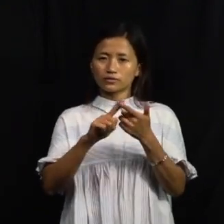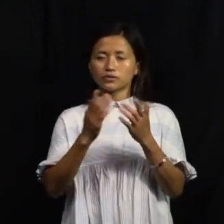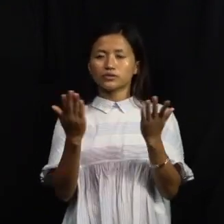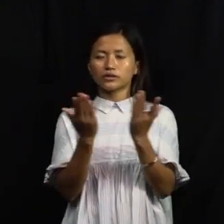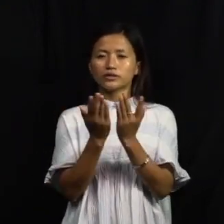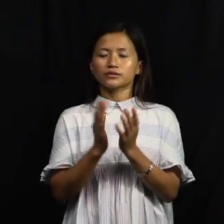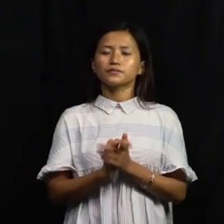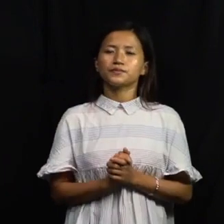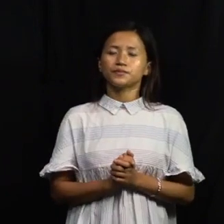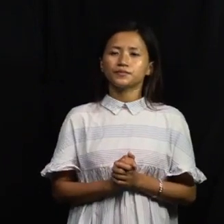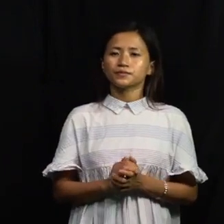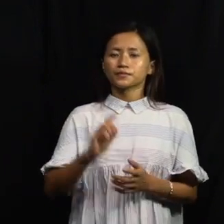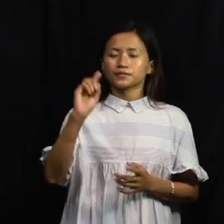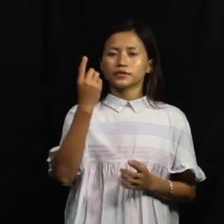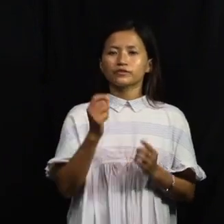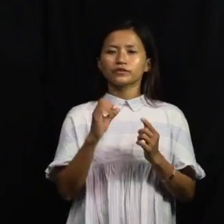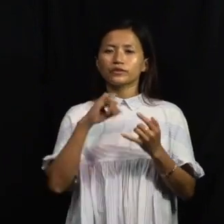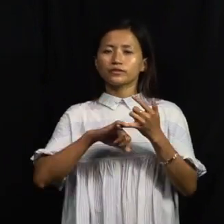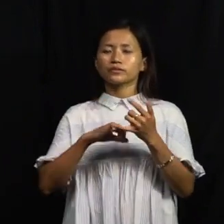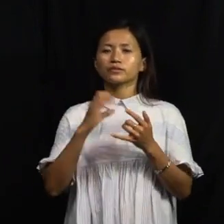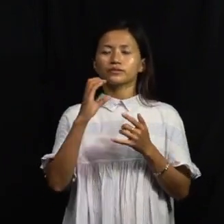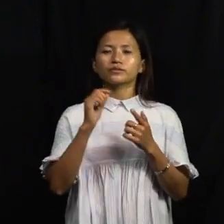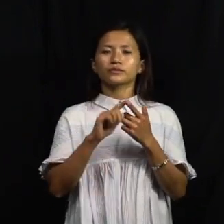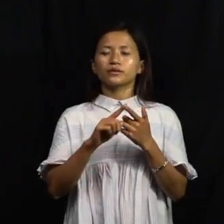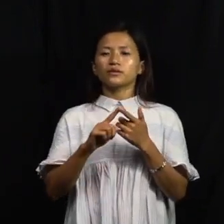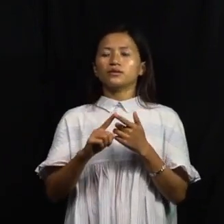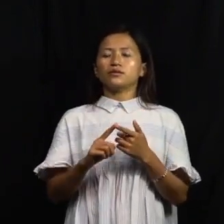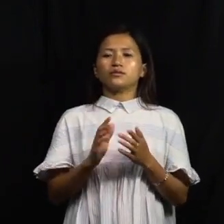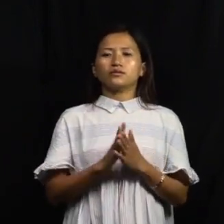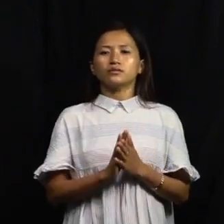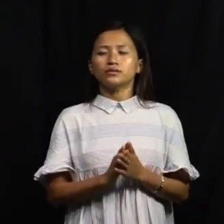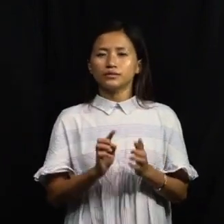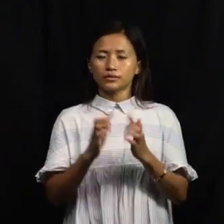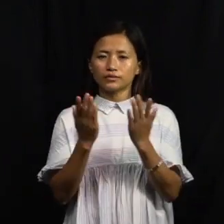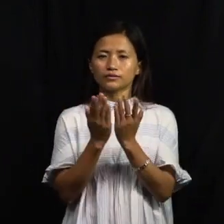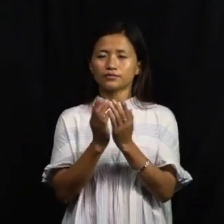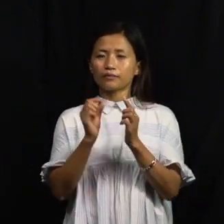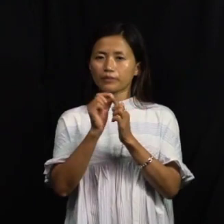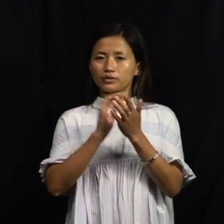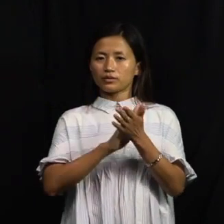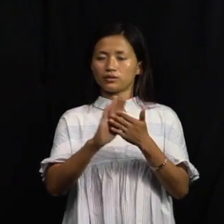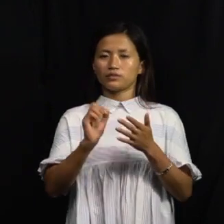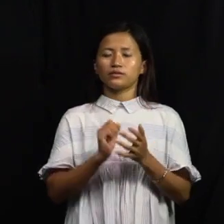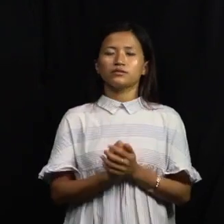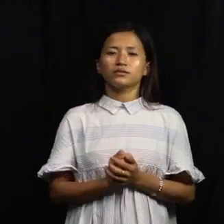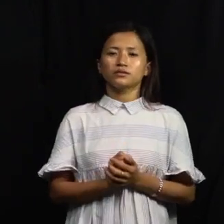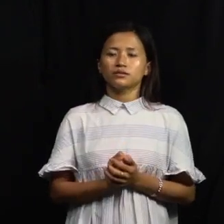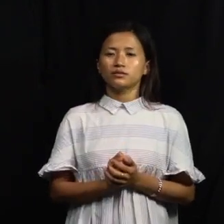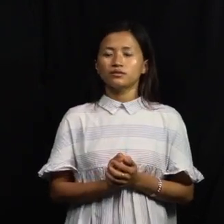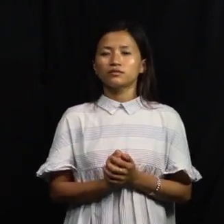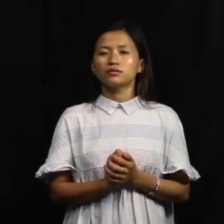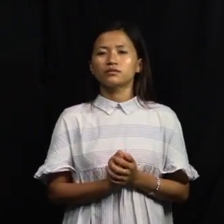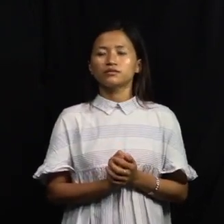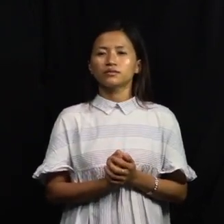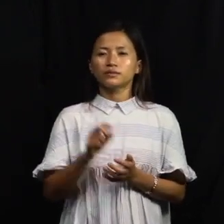Okay, so the first scope is that educational philosophy. So what is educational philosophy?